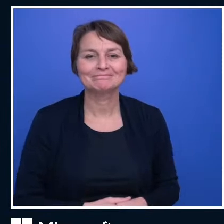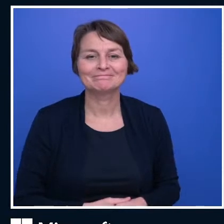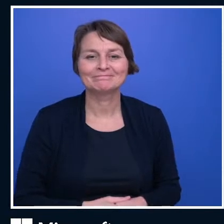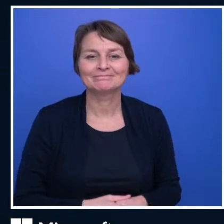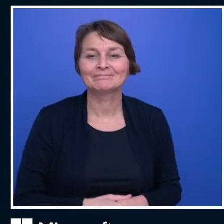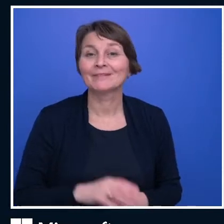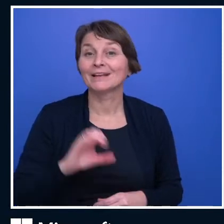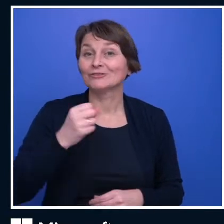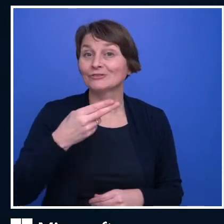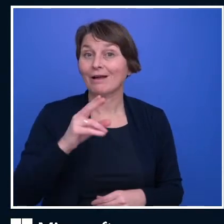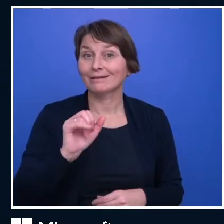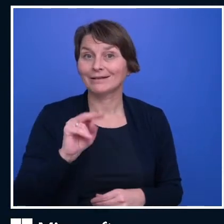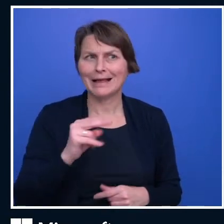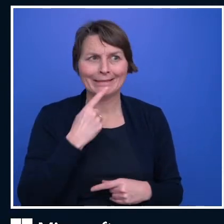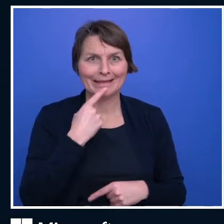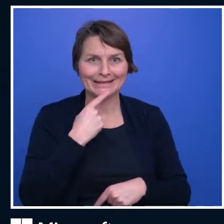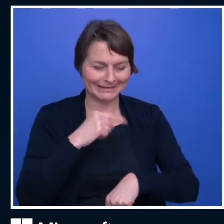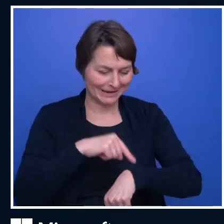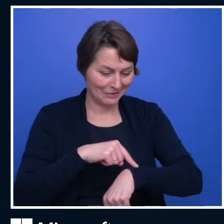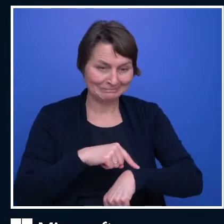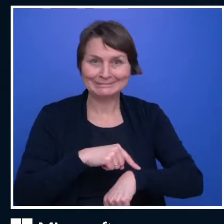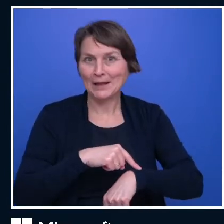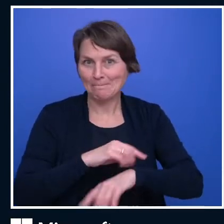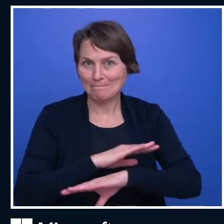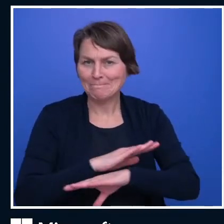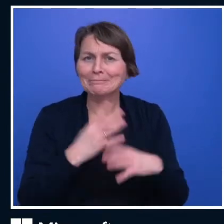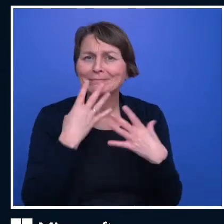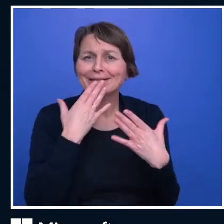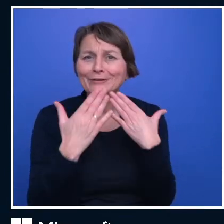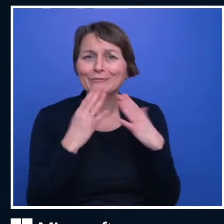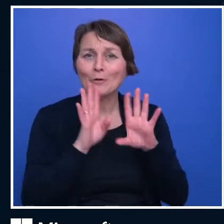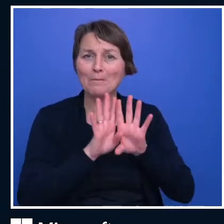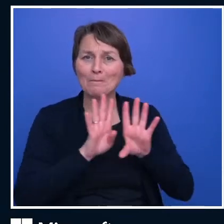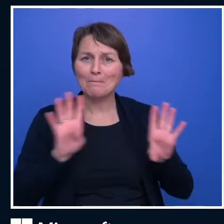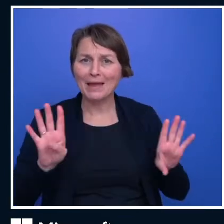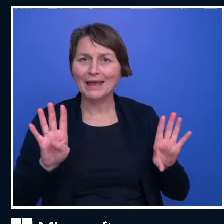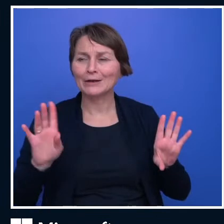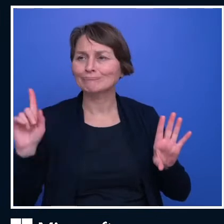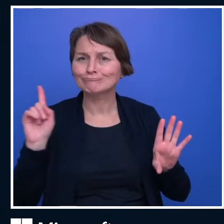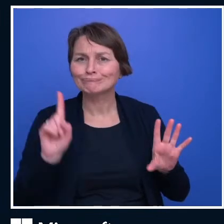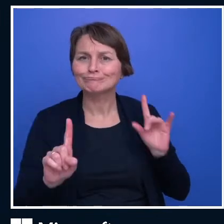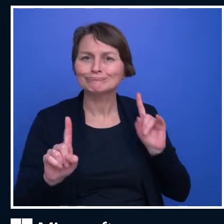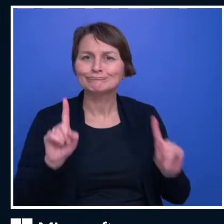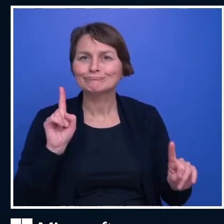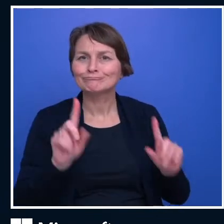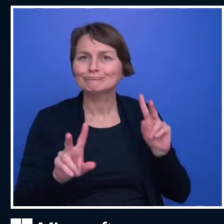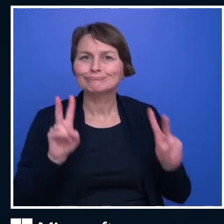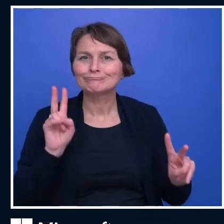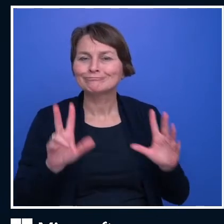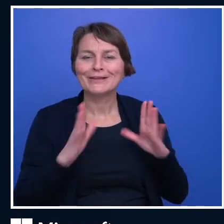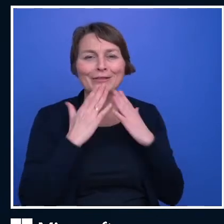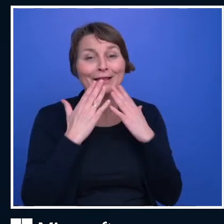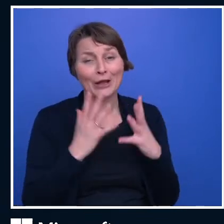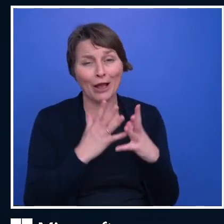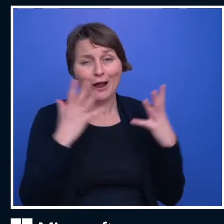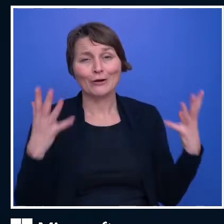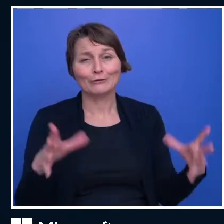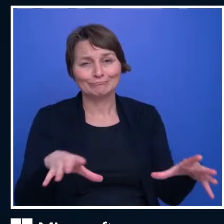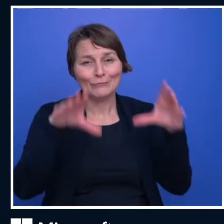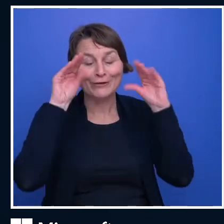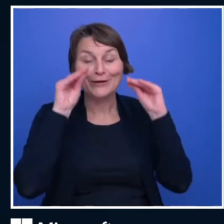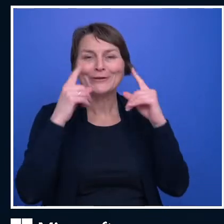I appreciate all of you panelists coming and taking time out of your day. I know I learned a lot. I hope everyone in the audience did too. So thank you.